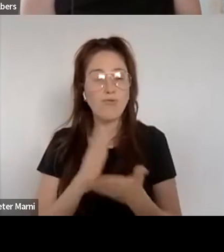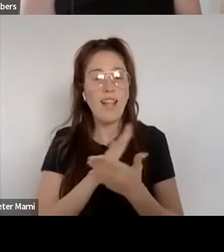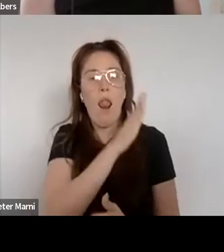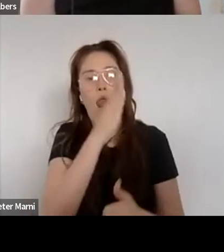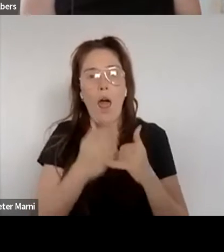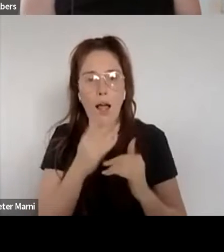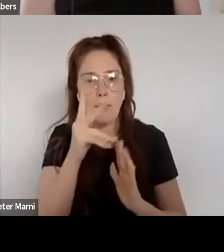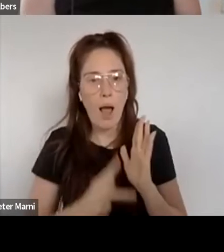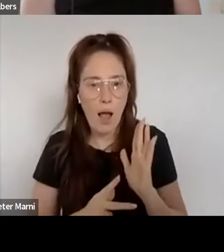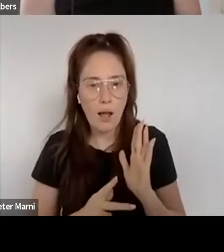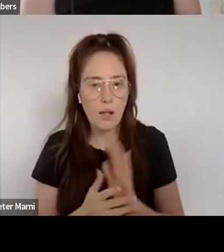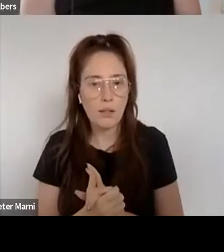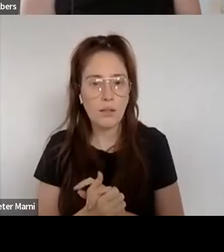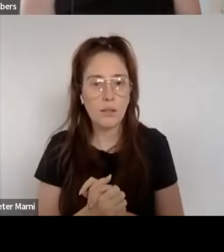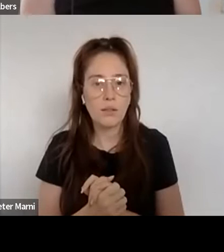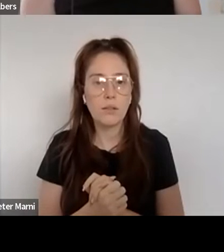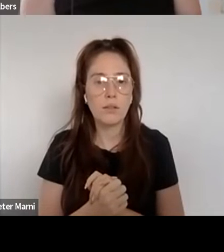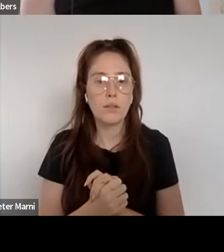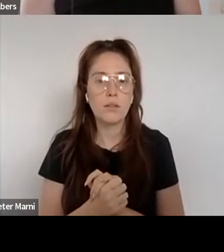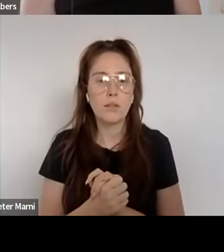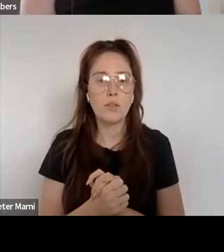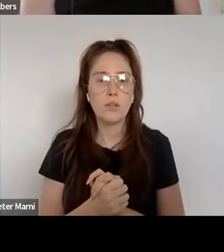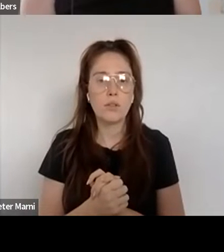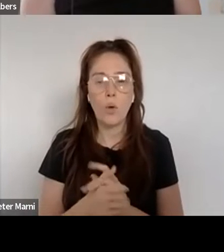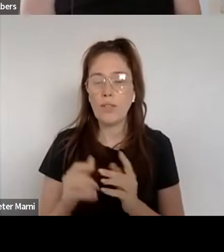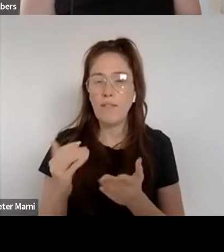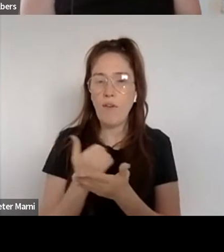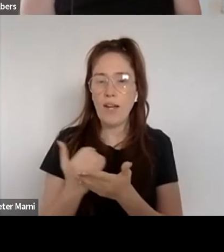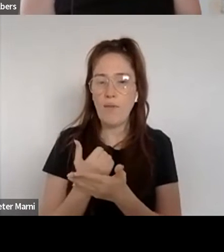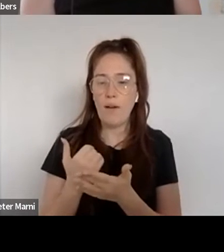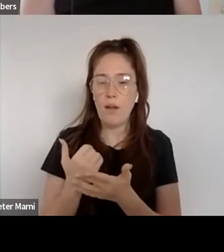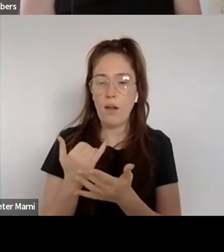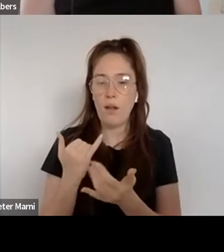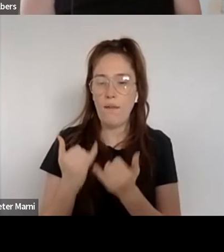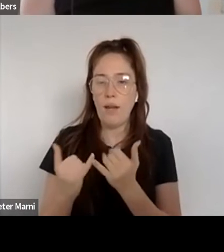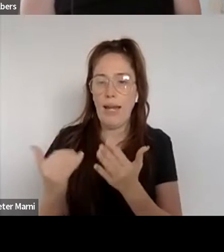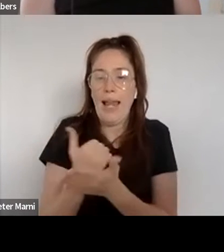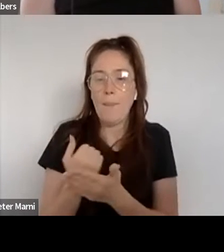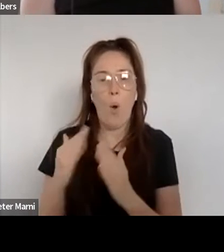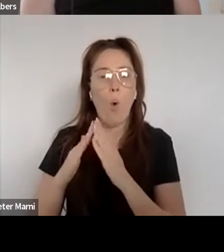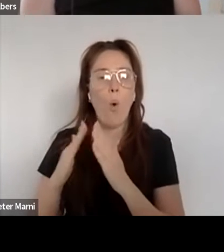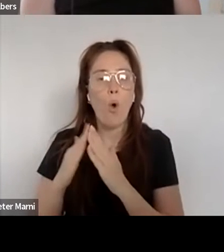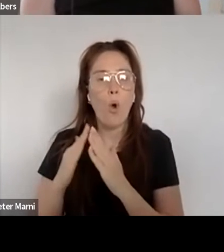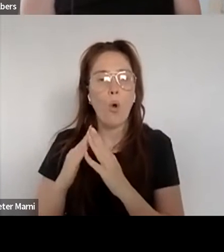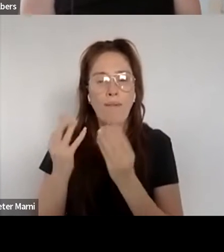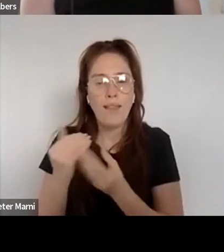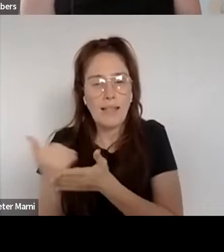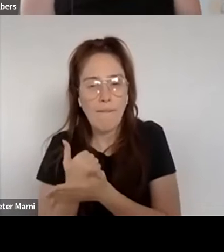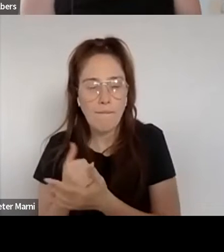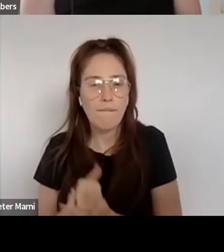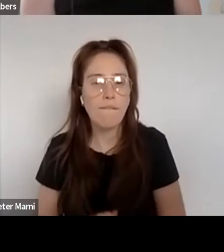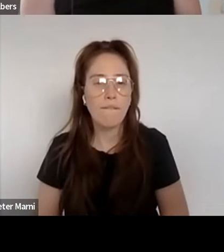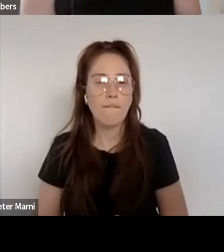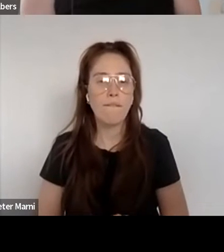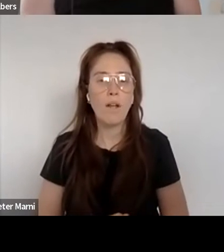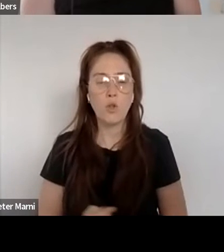process where people have keep it at home. And you know, we've really changed the face of